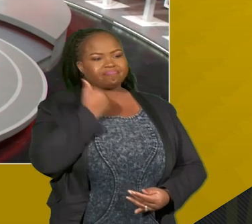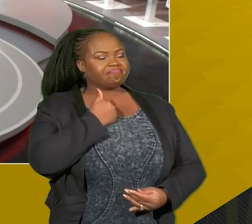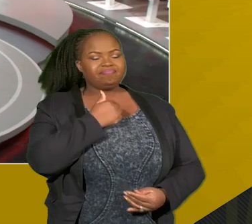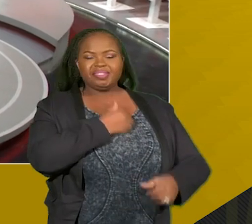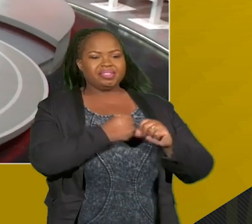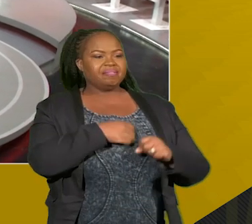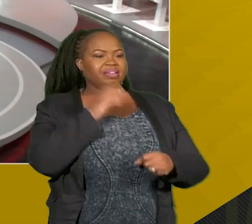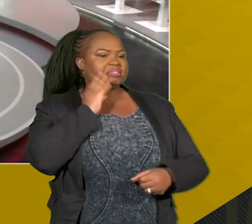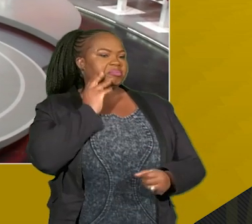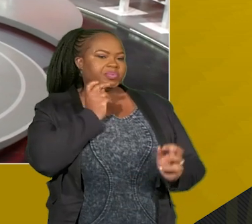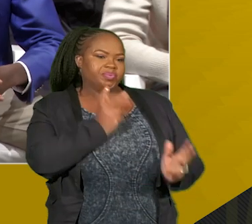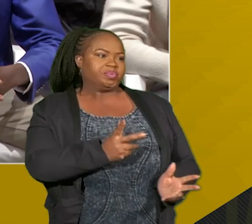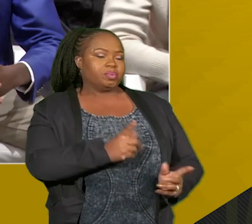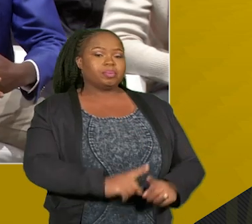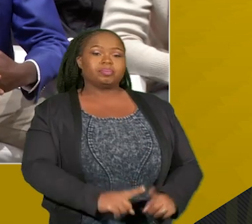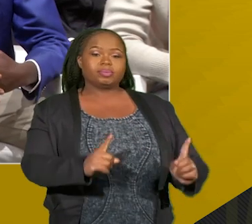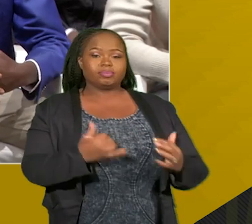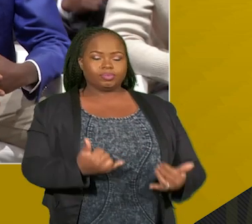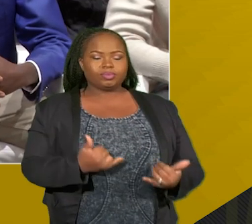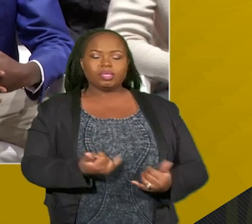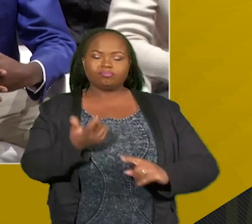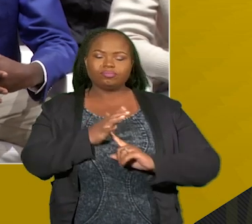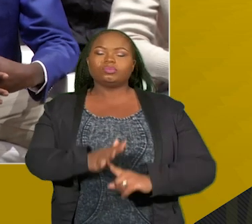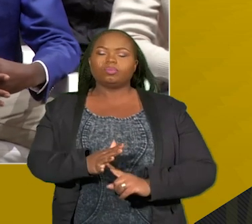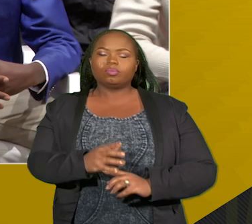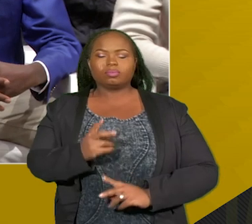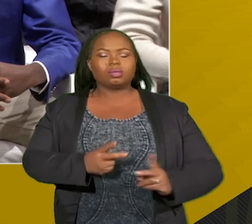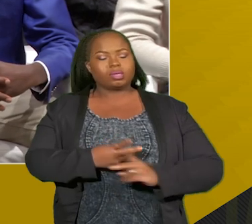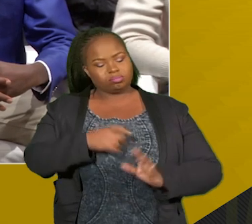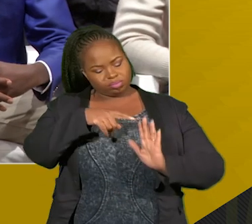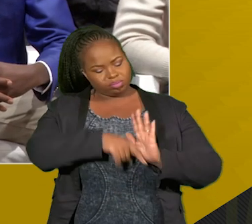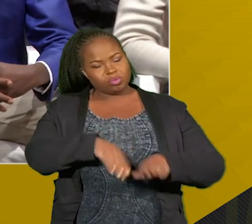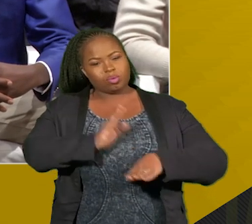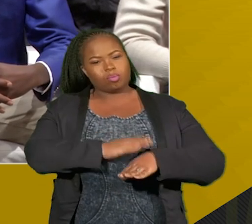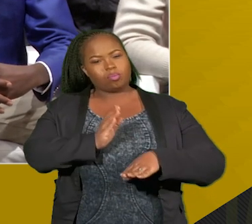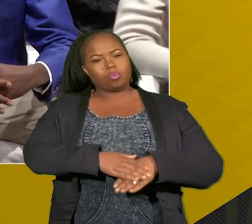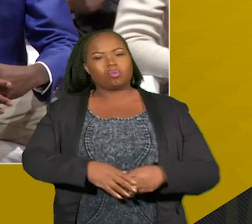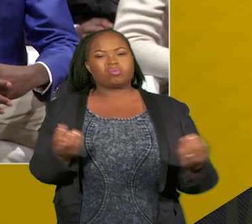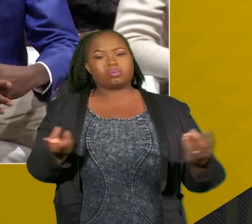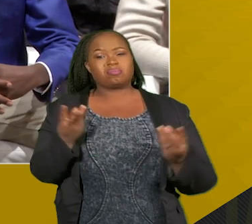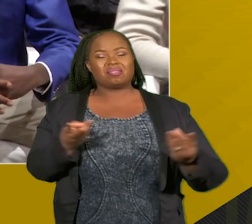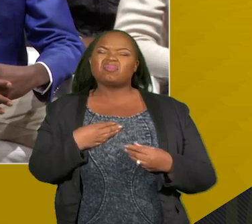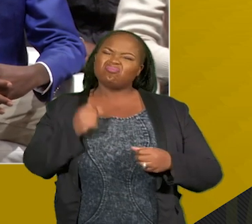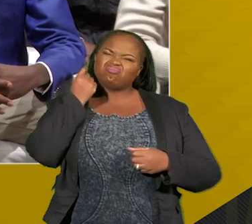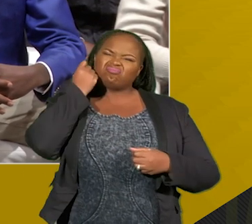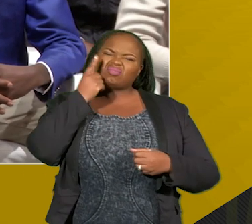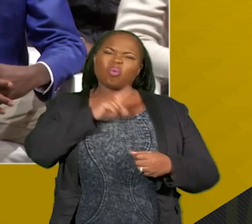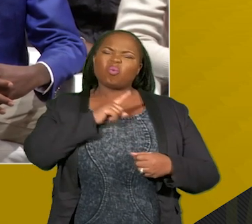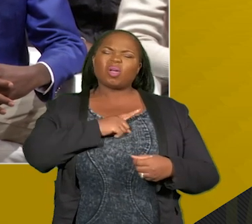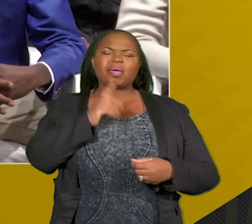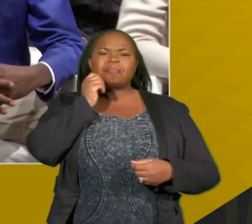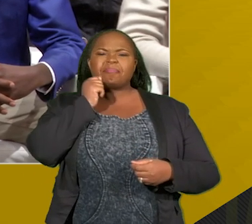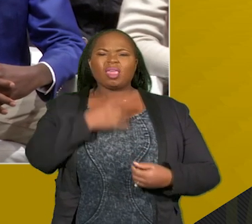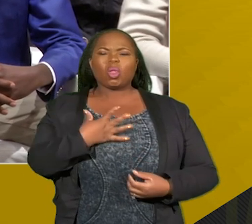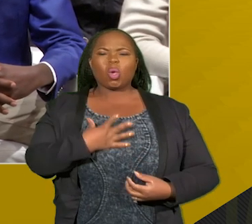that situation. But ngicabanga ukuthi uhlelo lamhlanje ilona ozosiza ukuthi dive deep to abantu besiza, just to find out that why are they so broken. Maybe